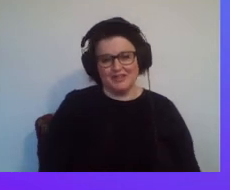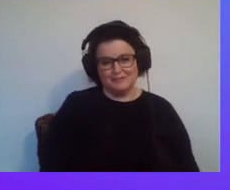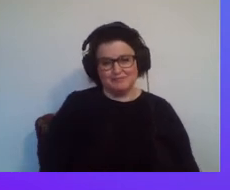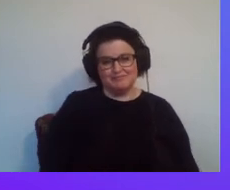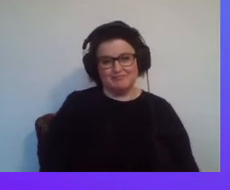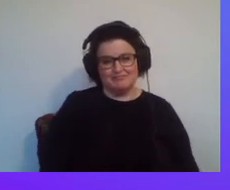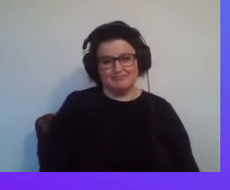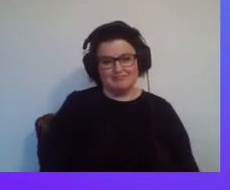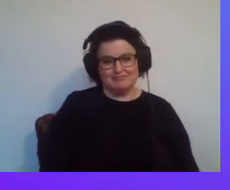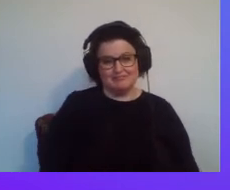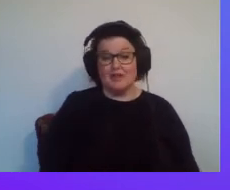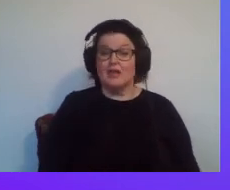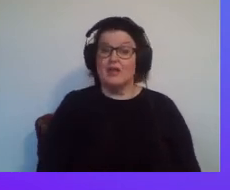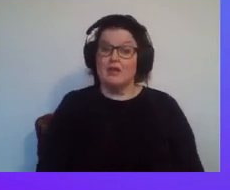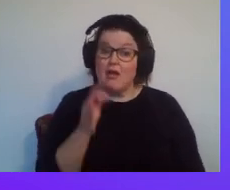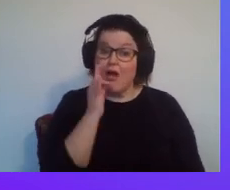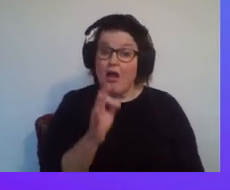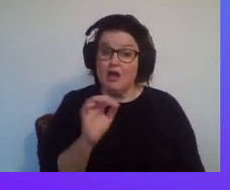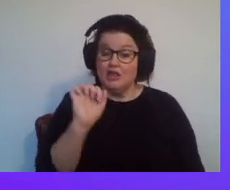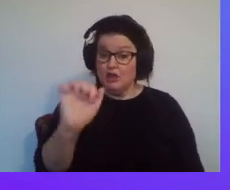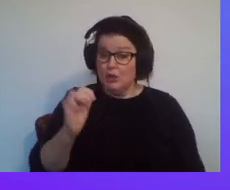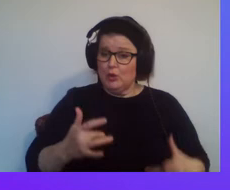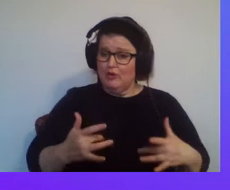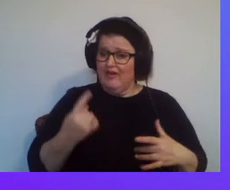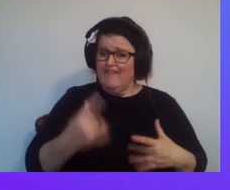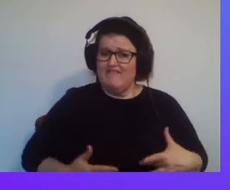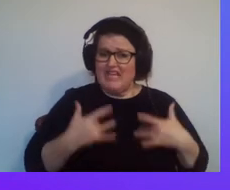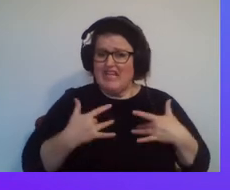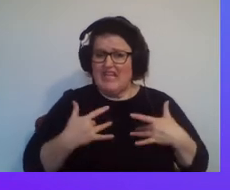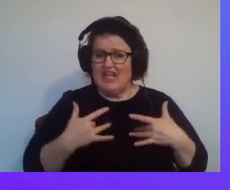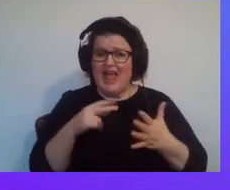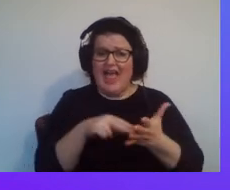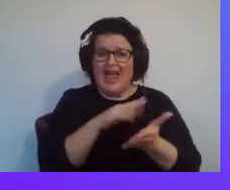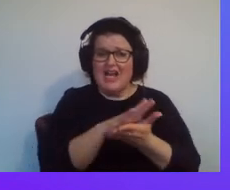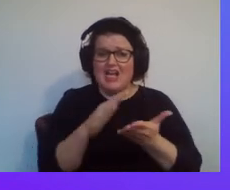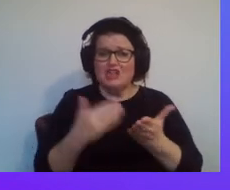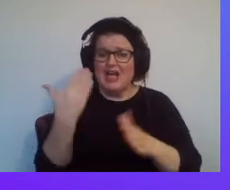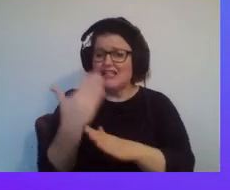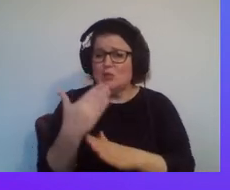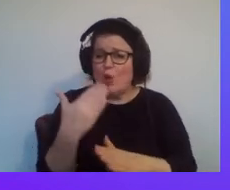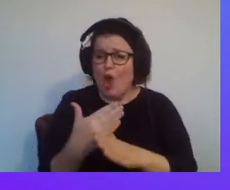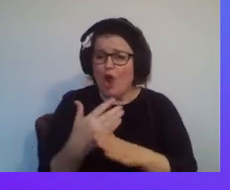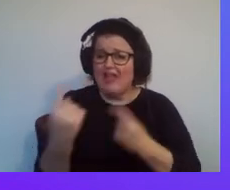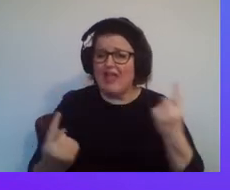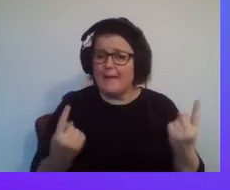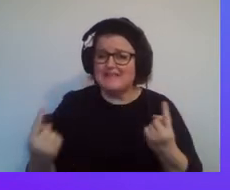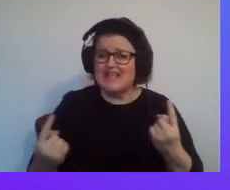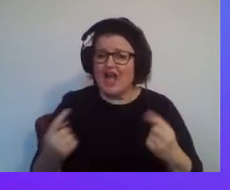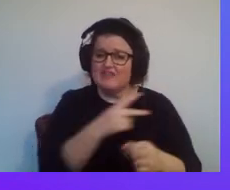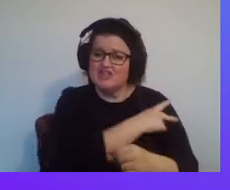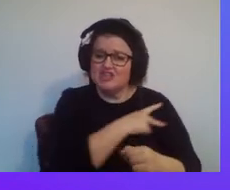well-being of NHS staff, those on the front line that are really